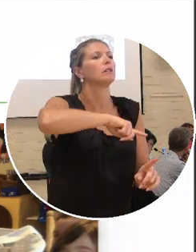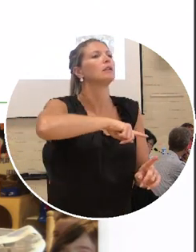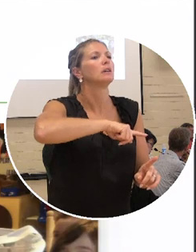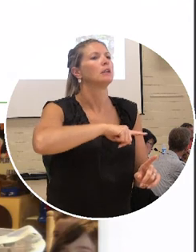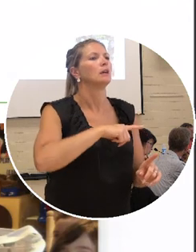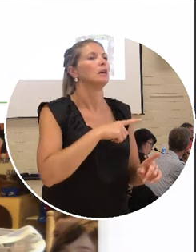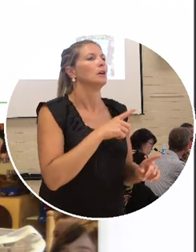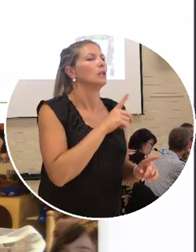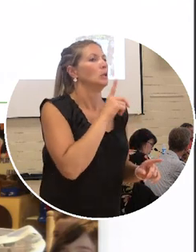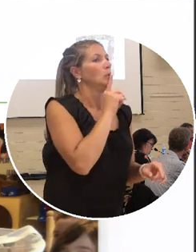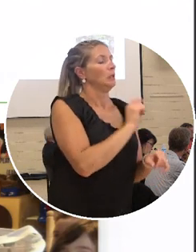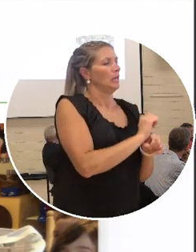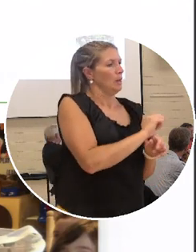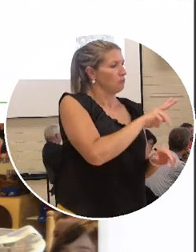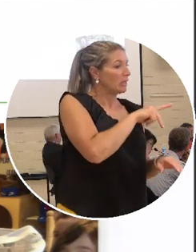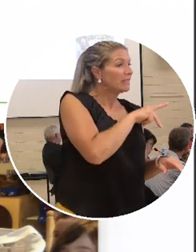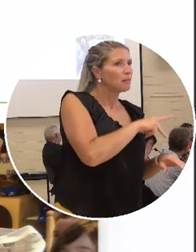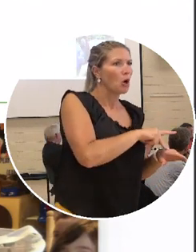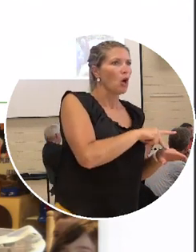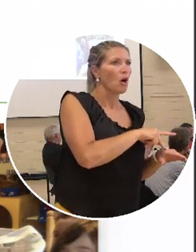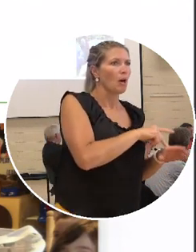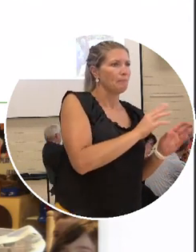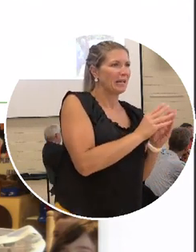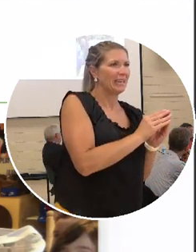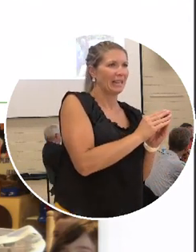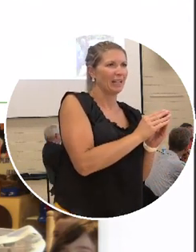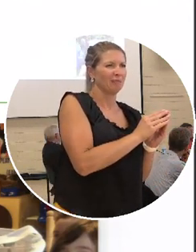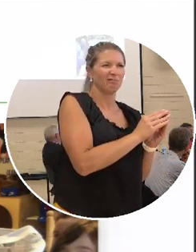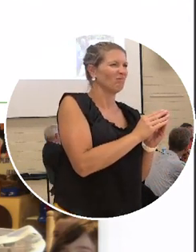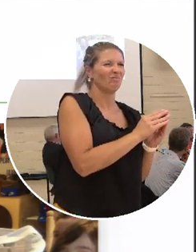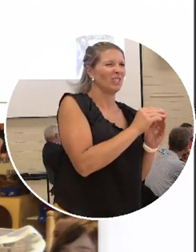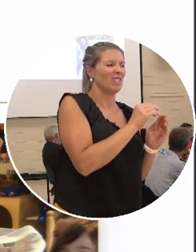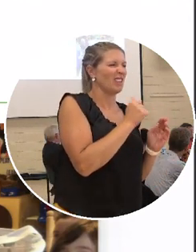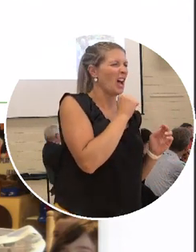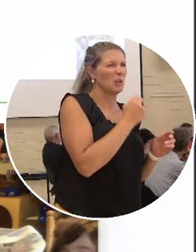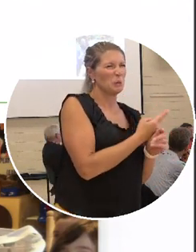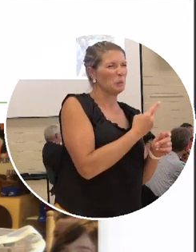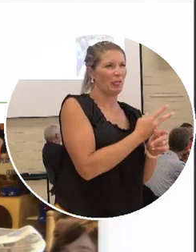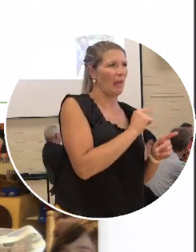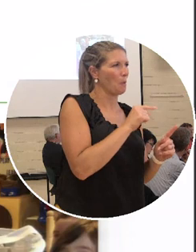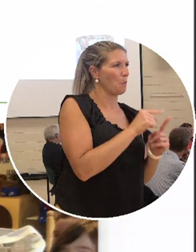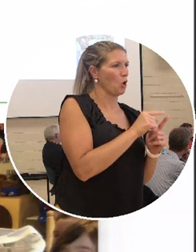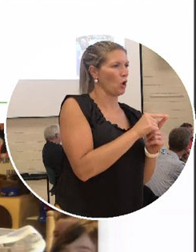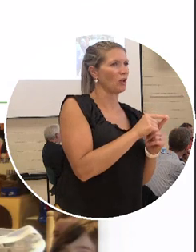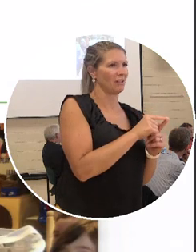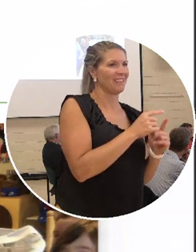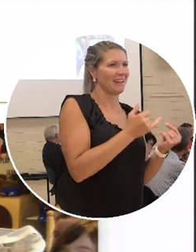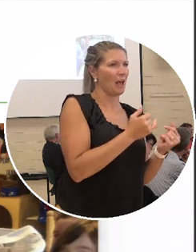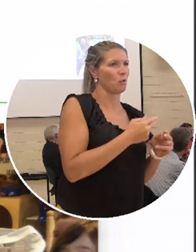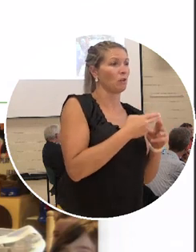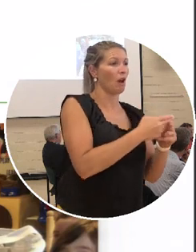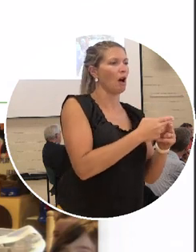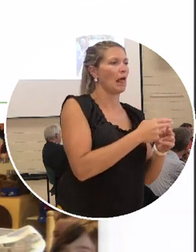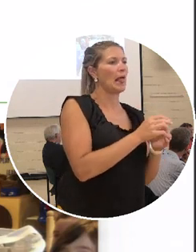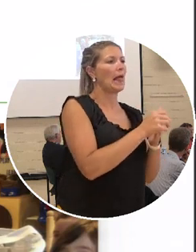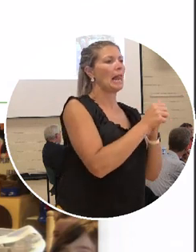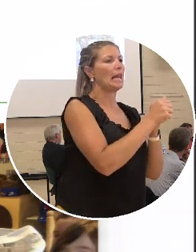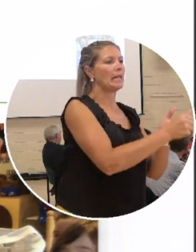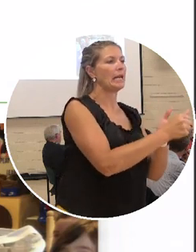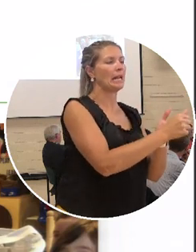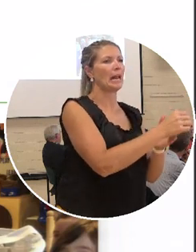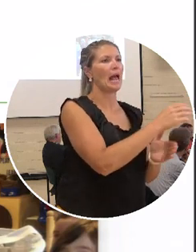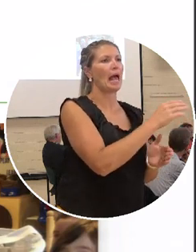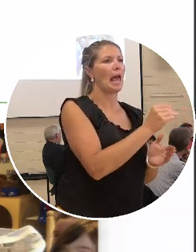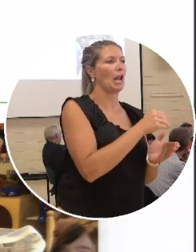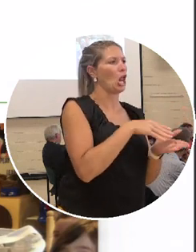principals. Instead of calling them leadership meetings, now we're calling them leading learner meetings, because the big key message there